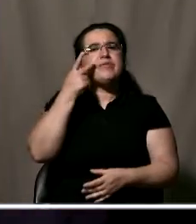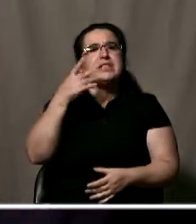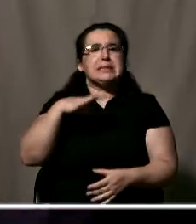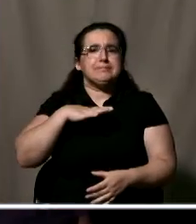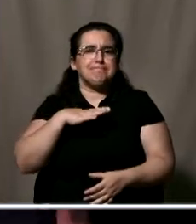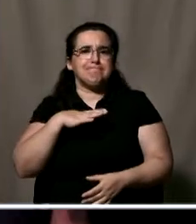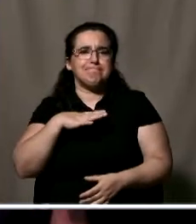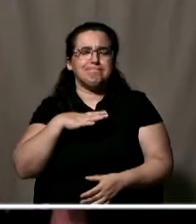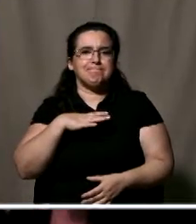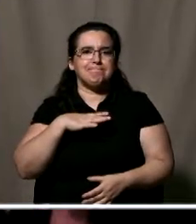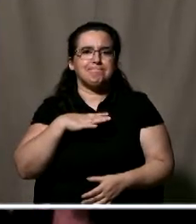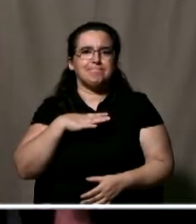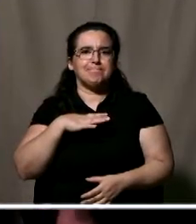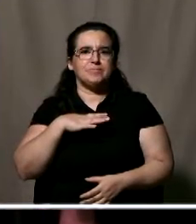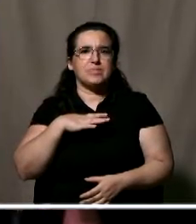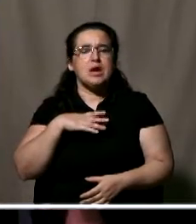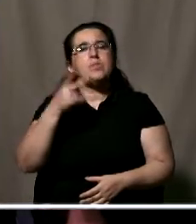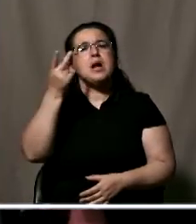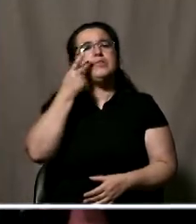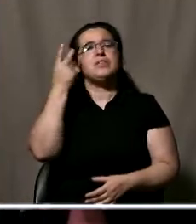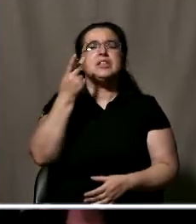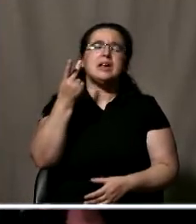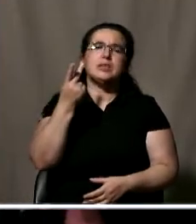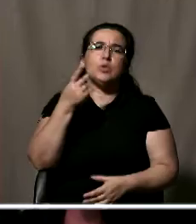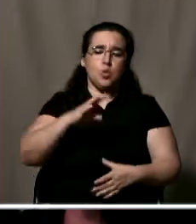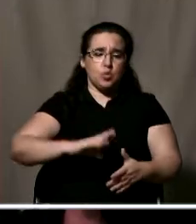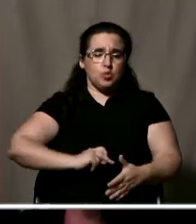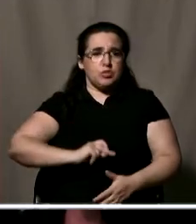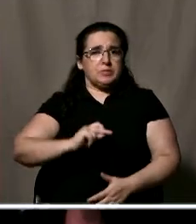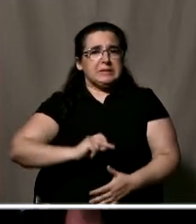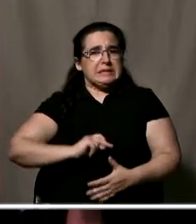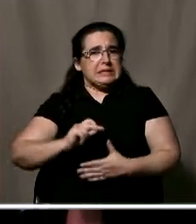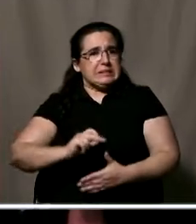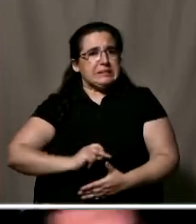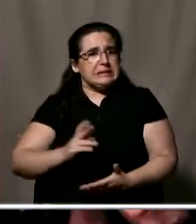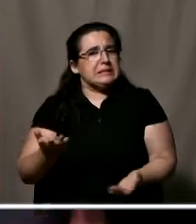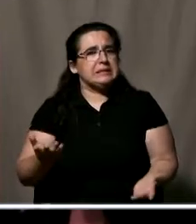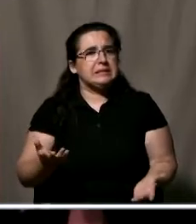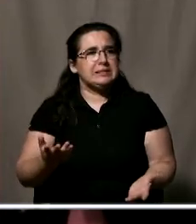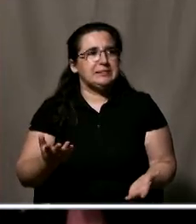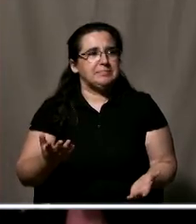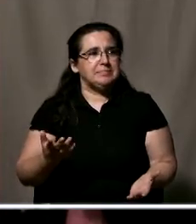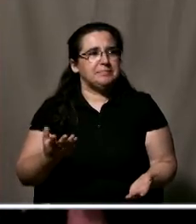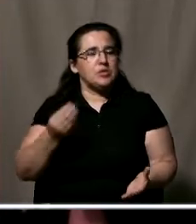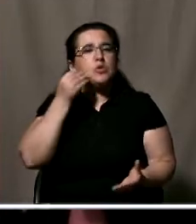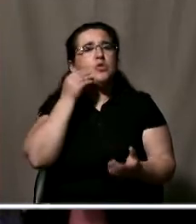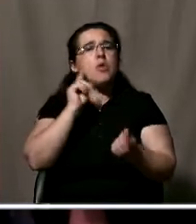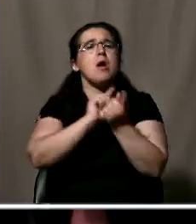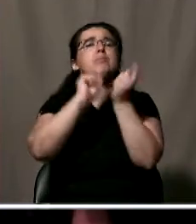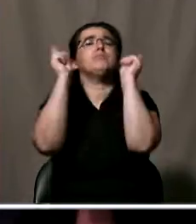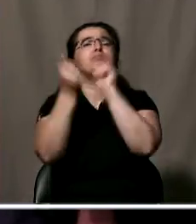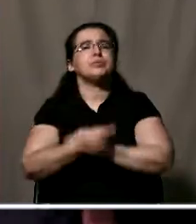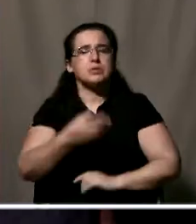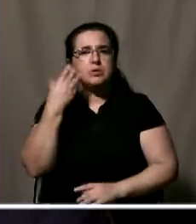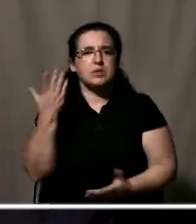your stomach worried half the time. Uma vida em que estamos com o nosso estômago oprimido How a cada altura. How do you change that? Como é que nós mudamos isso? How can you